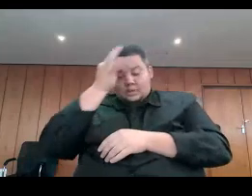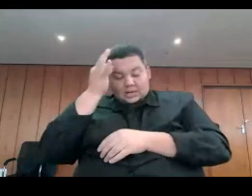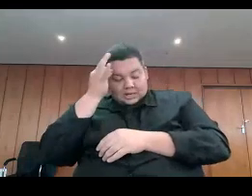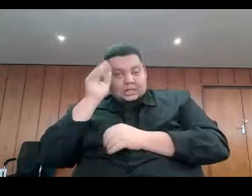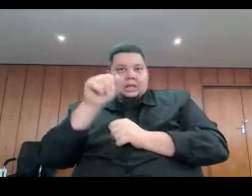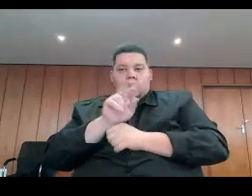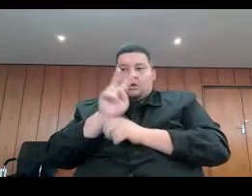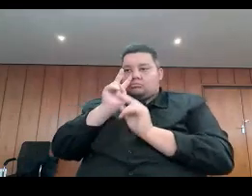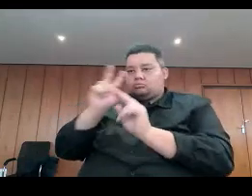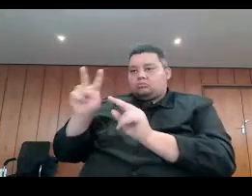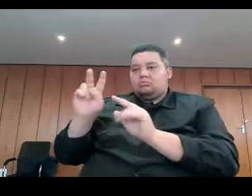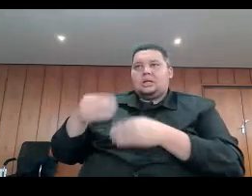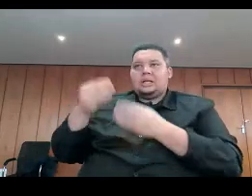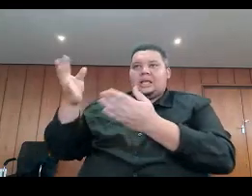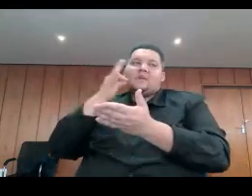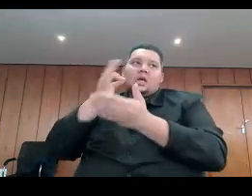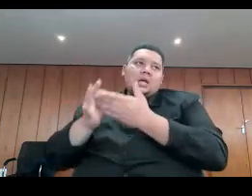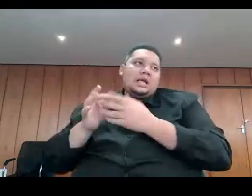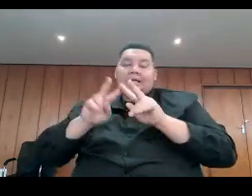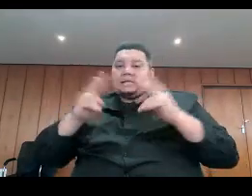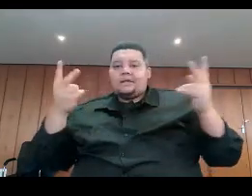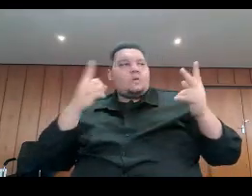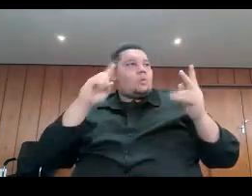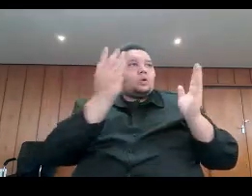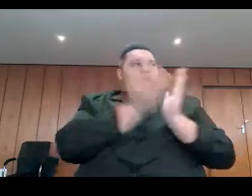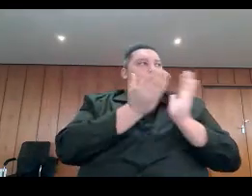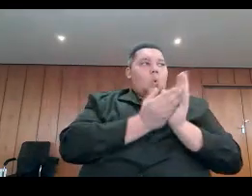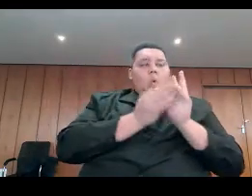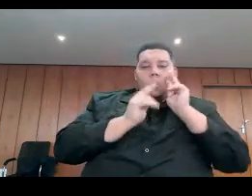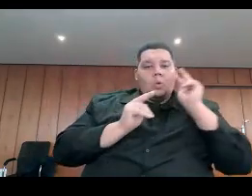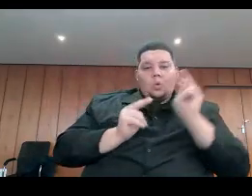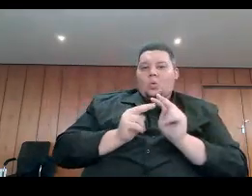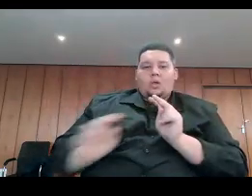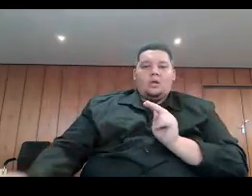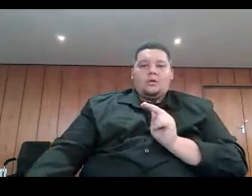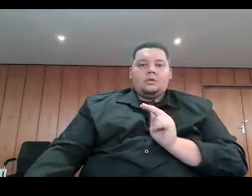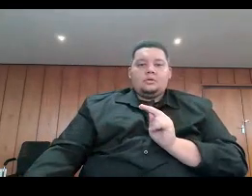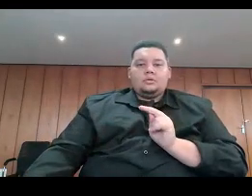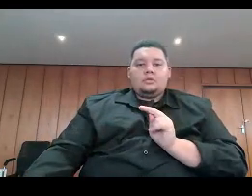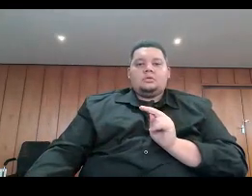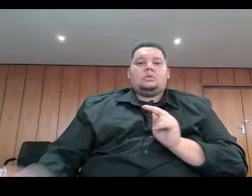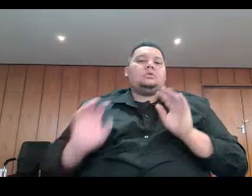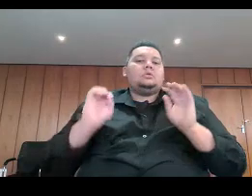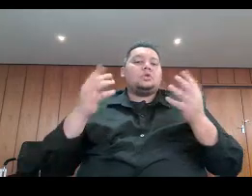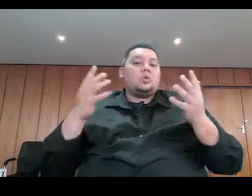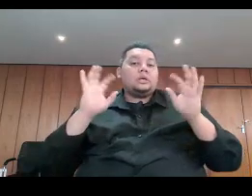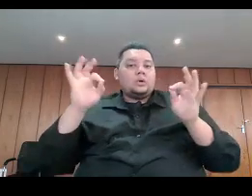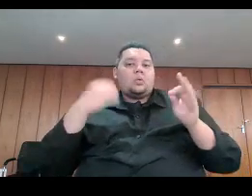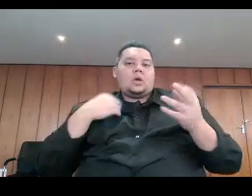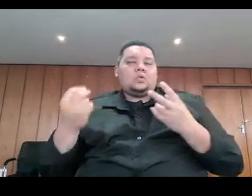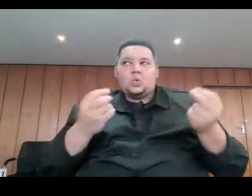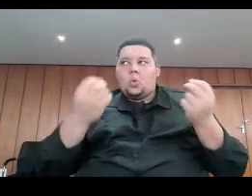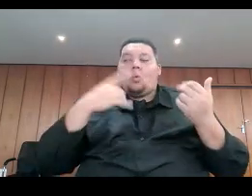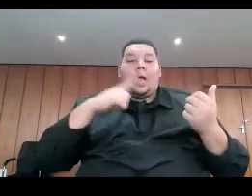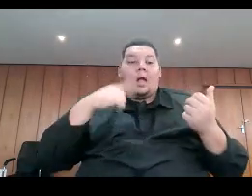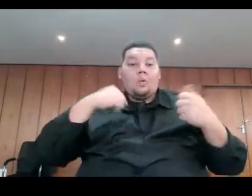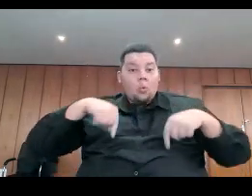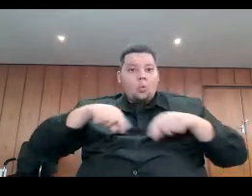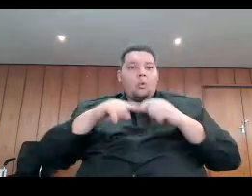school has perceived and the interaction that the child has at school. So, what is it that we can do? We talk about disability as